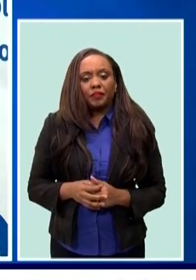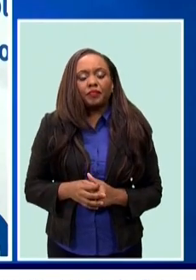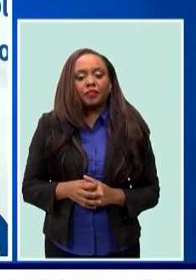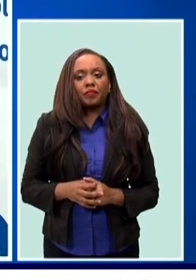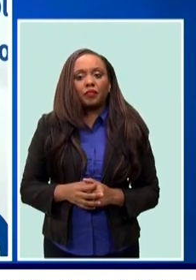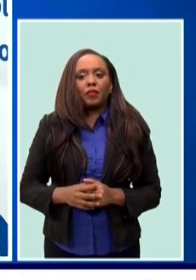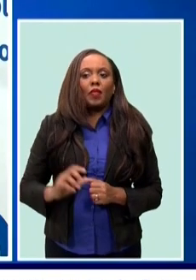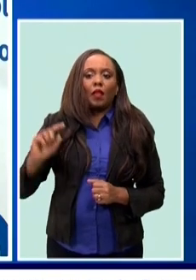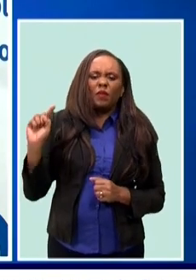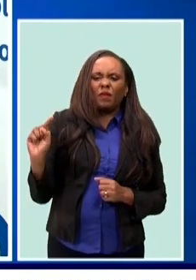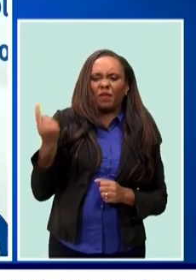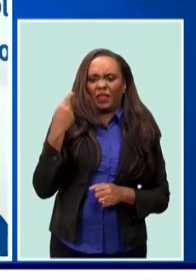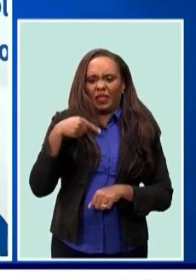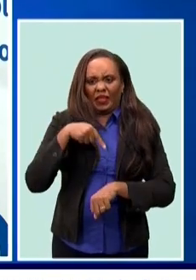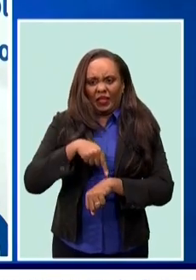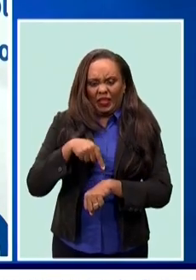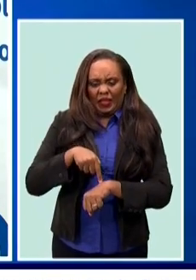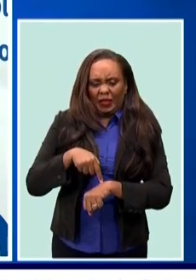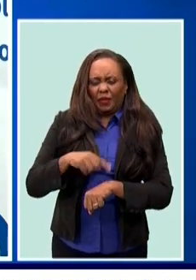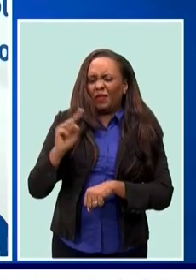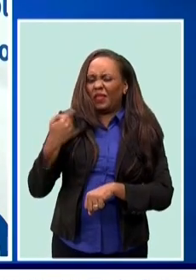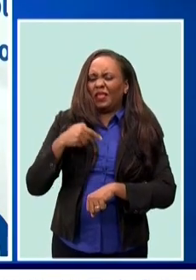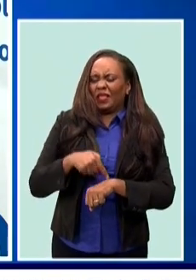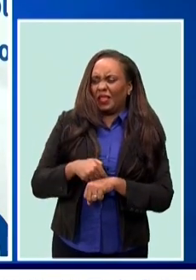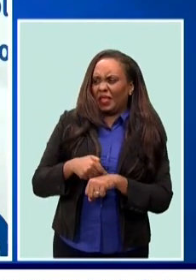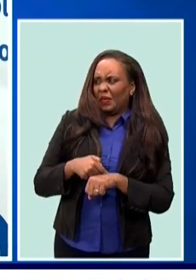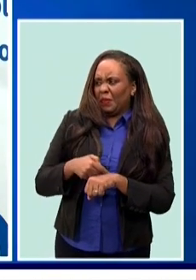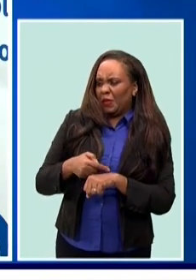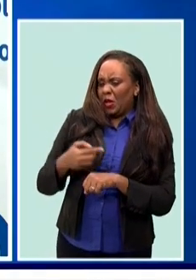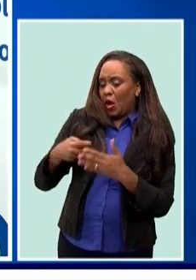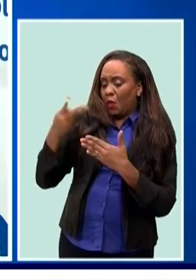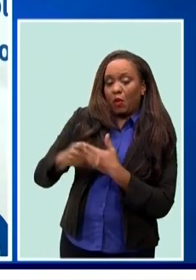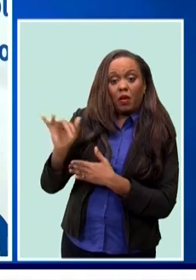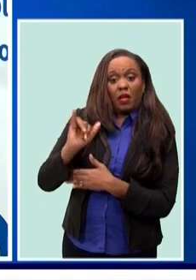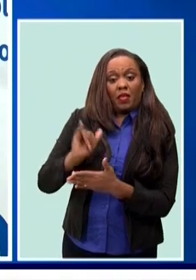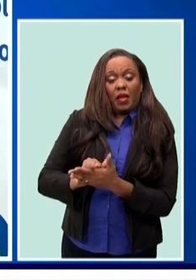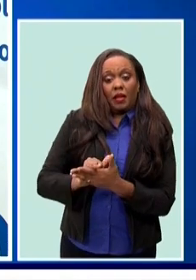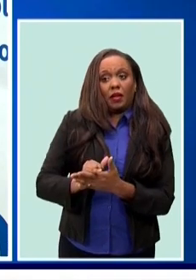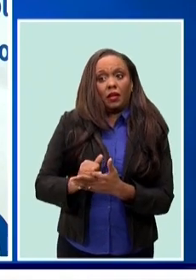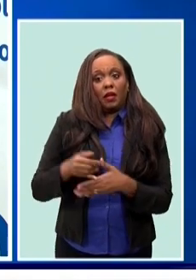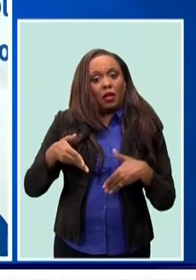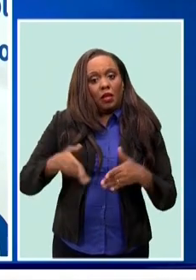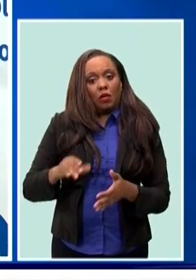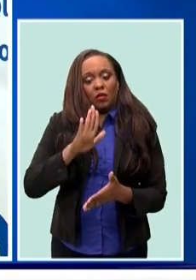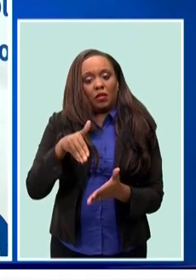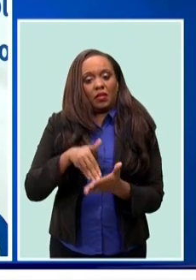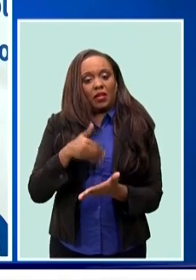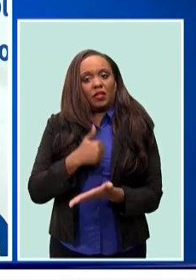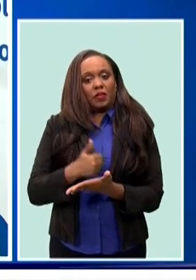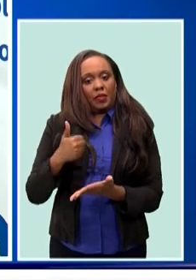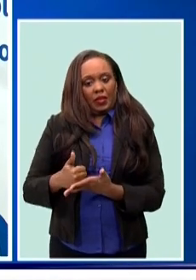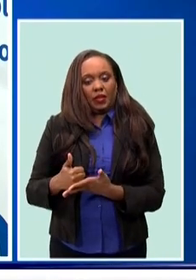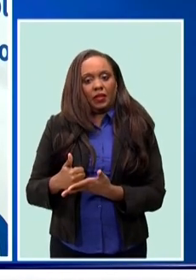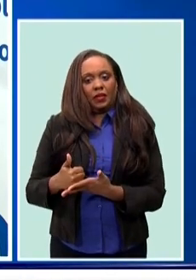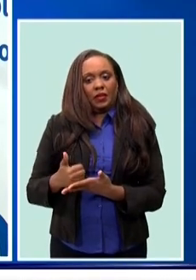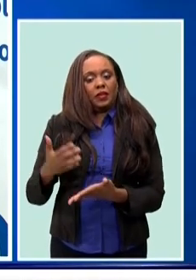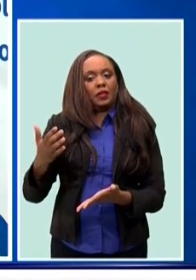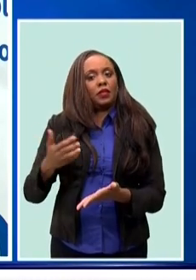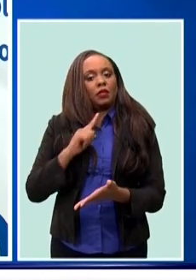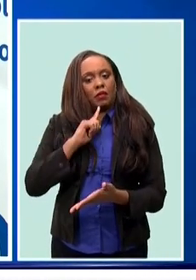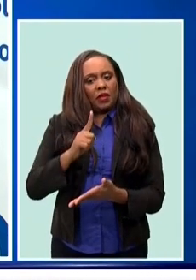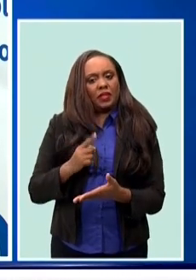a pilot of this type allows a central bank to issue a digital form of cash right down to the